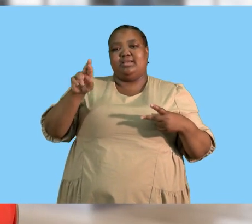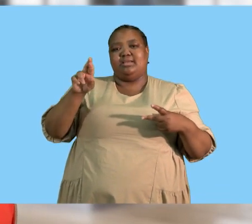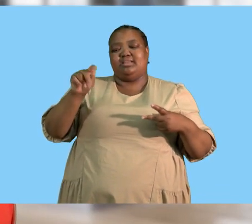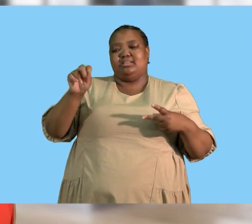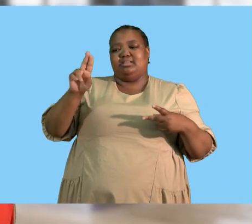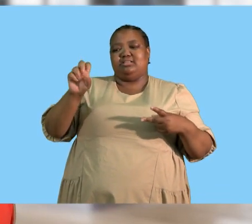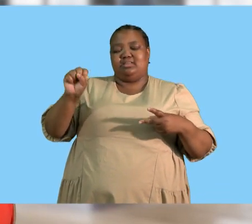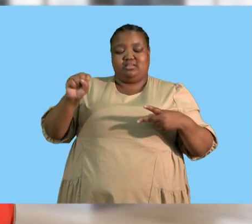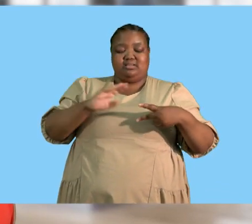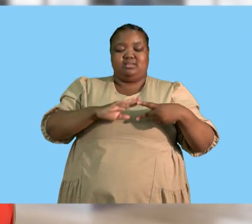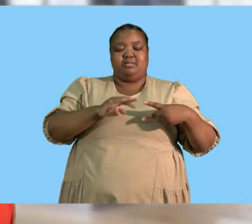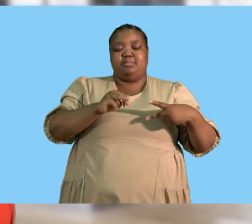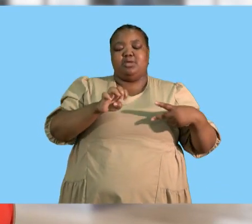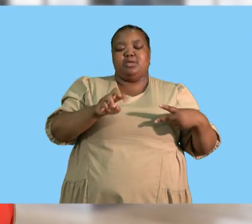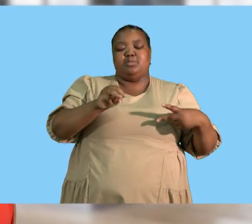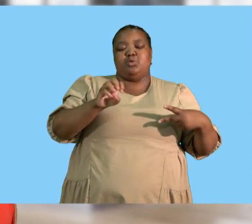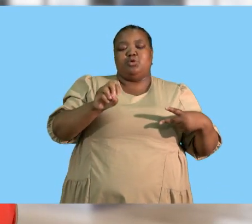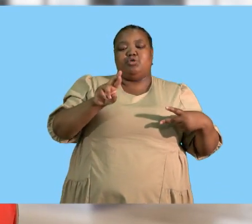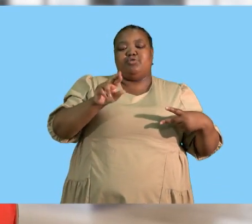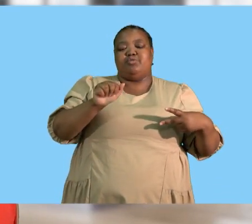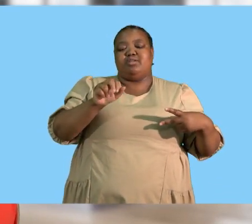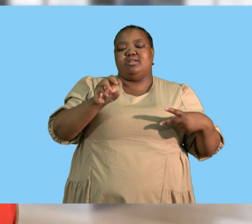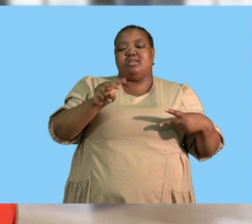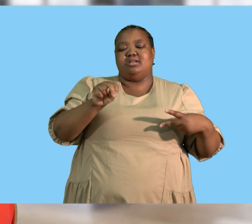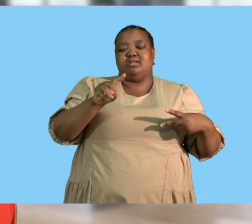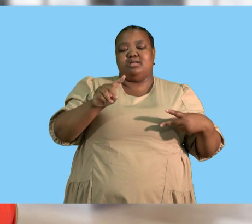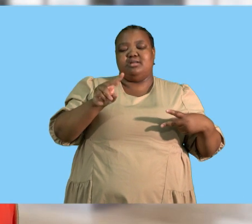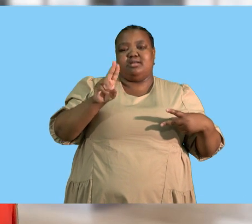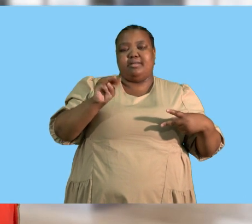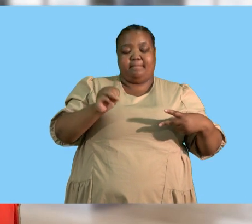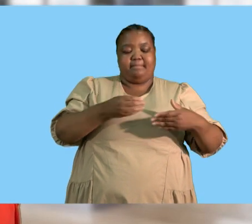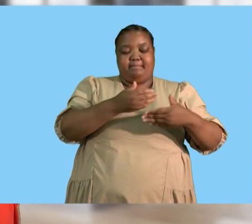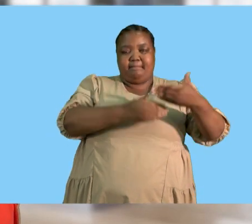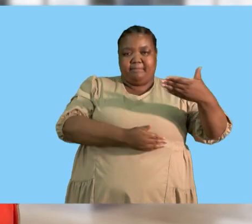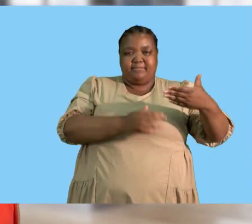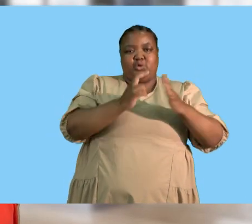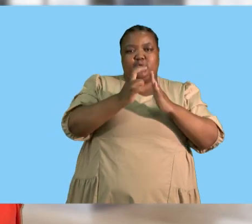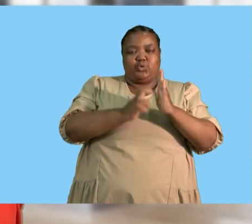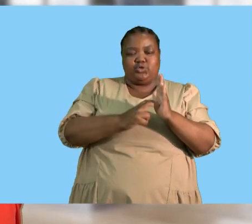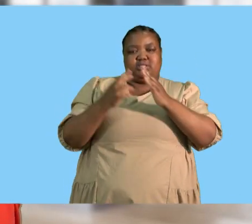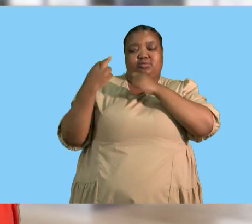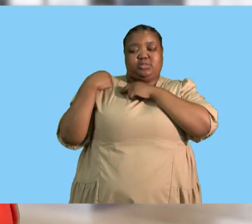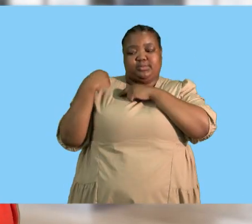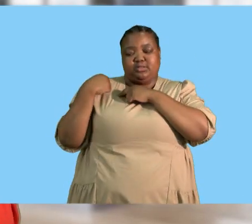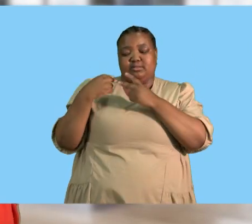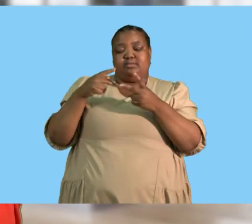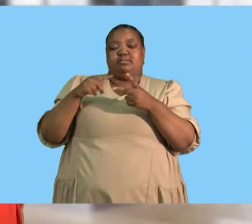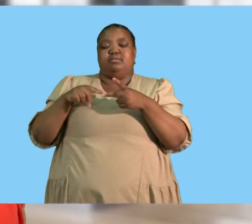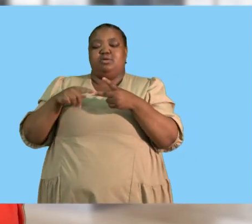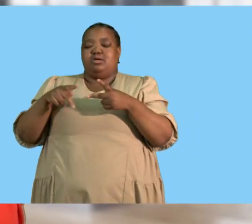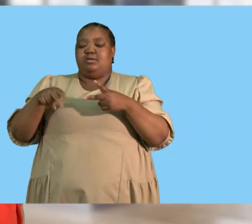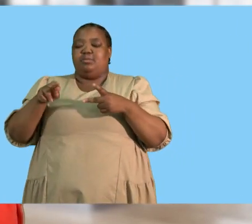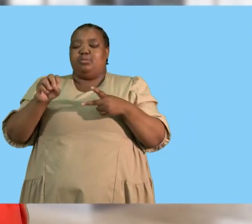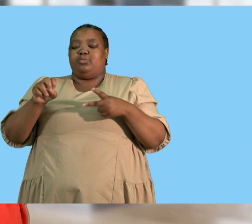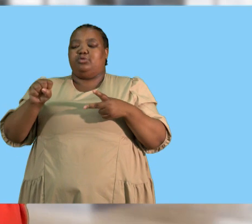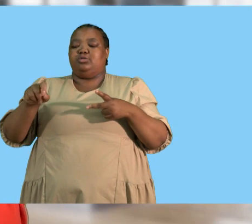of incorporation consists of the roles and responsibilities, whereas a prospectus is